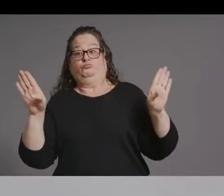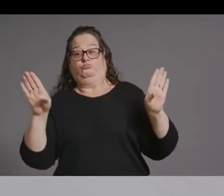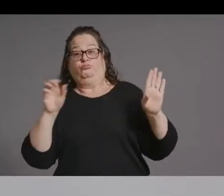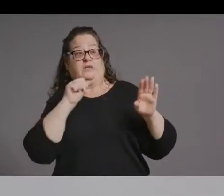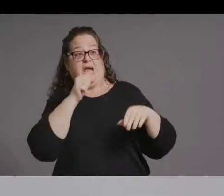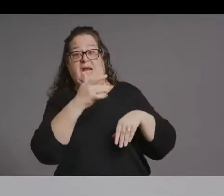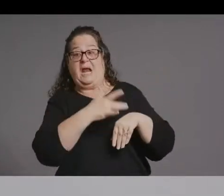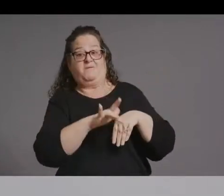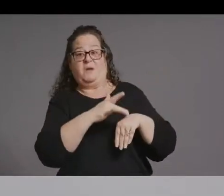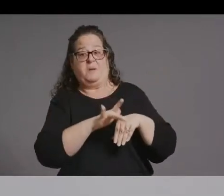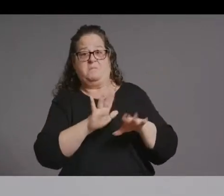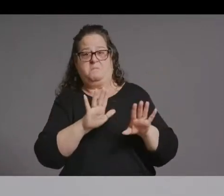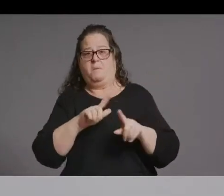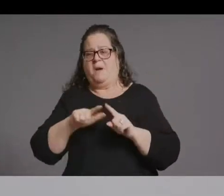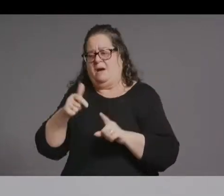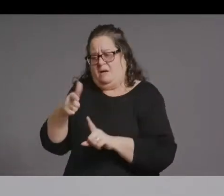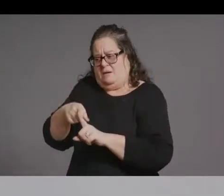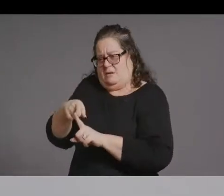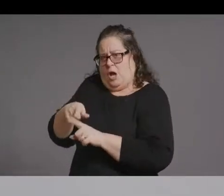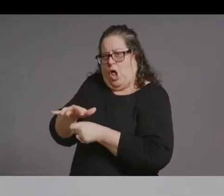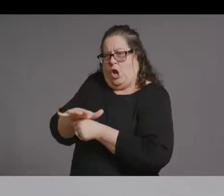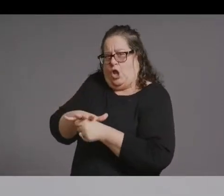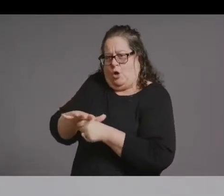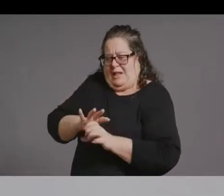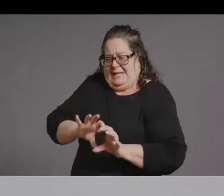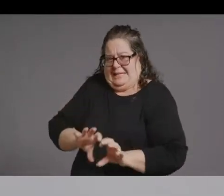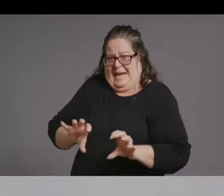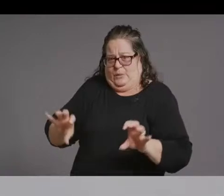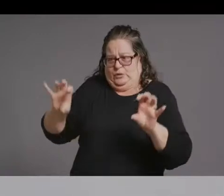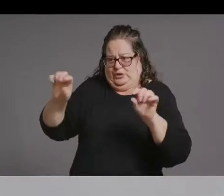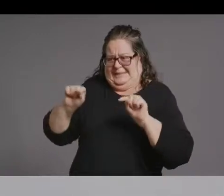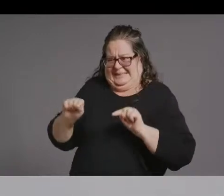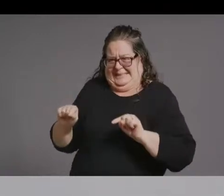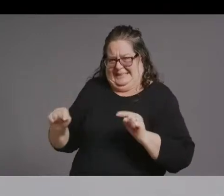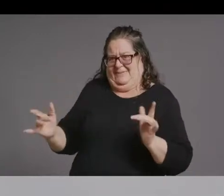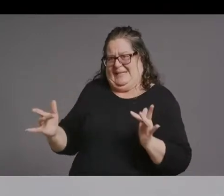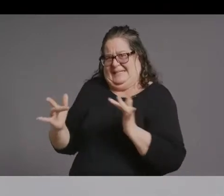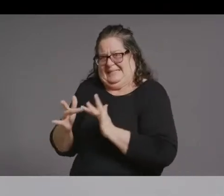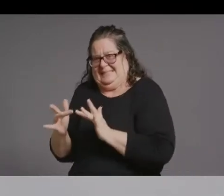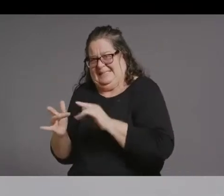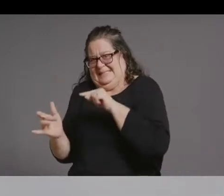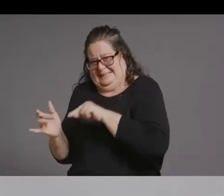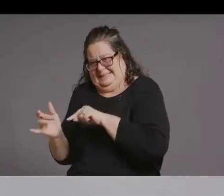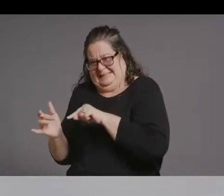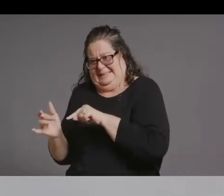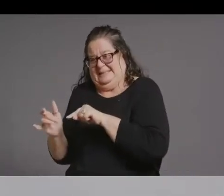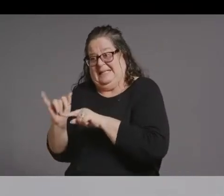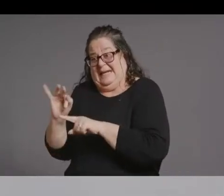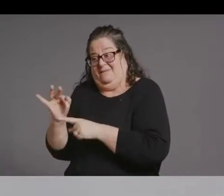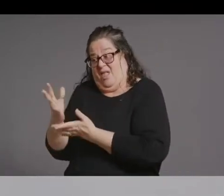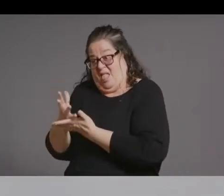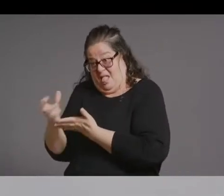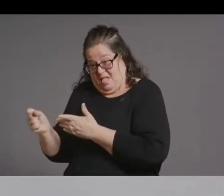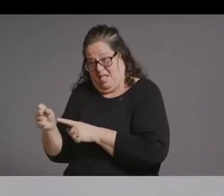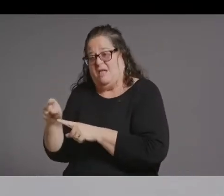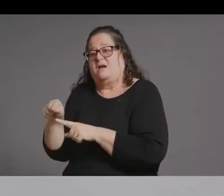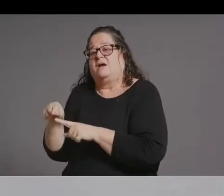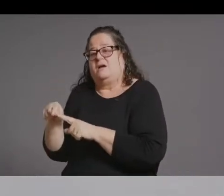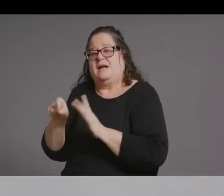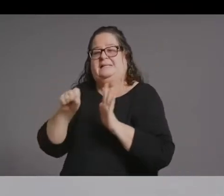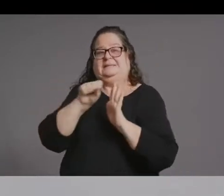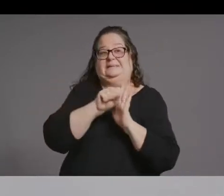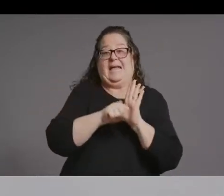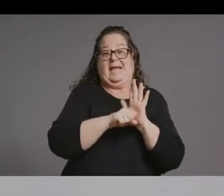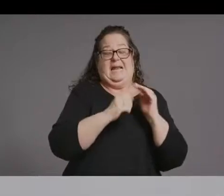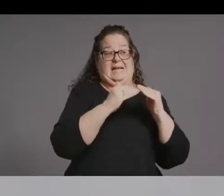isn't able to provide some of that PPE, we can always supply it at the state, from the state level, but it is